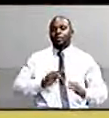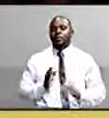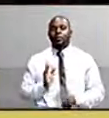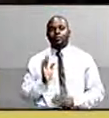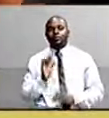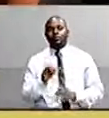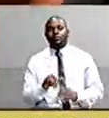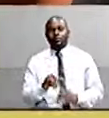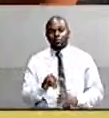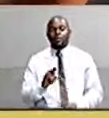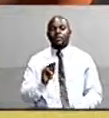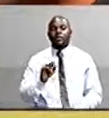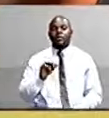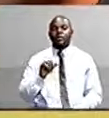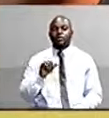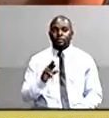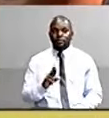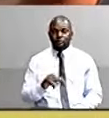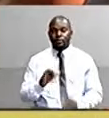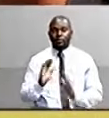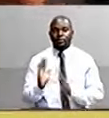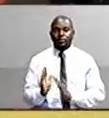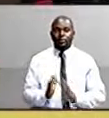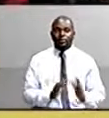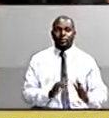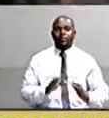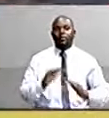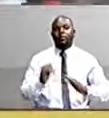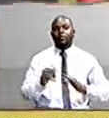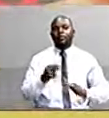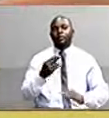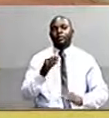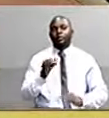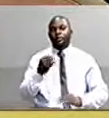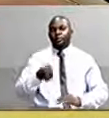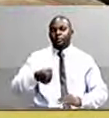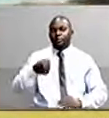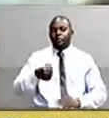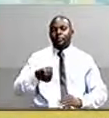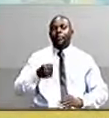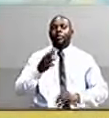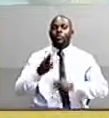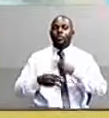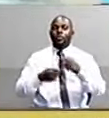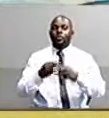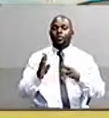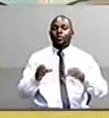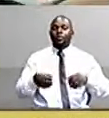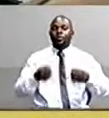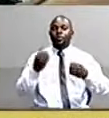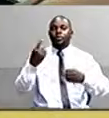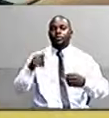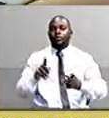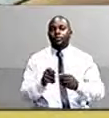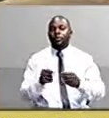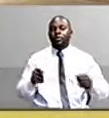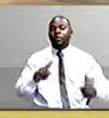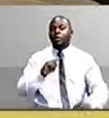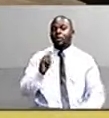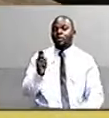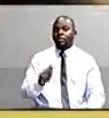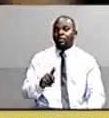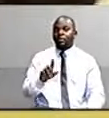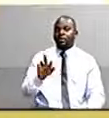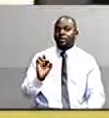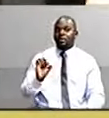safely at Njeru Technical Center to prepare for the Under-20 Women World Cup qualifier first leg match against Tanzania on the 18th